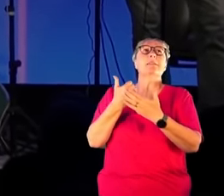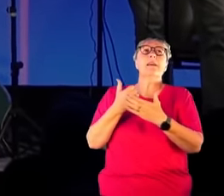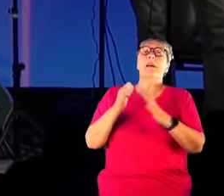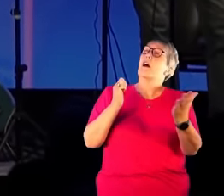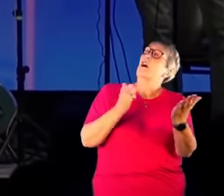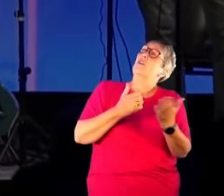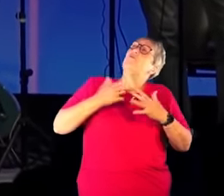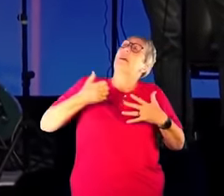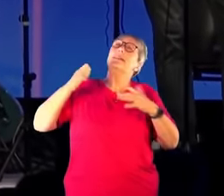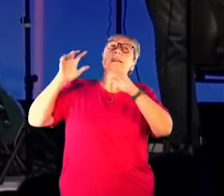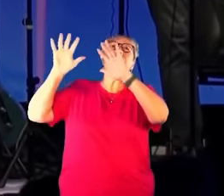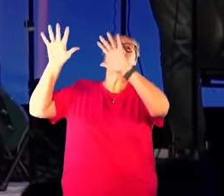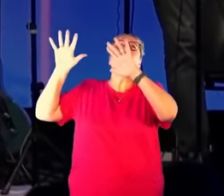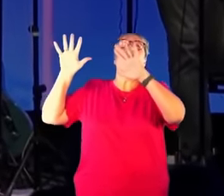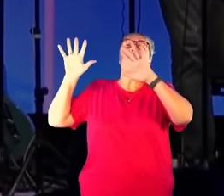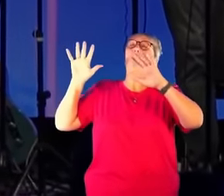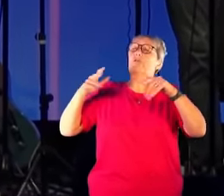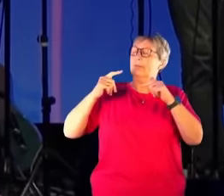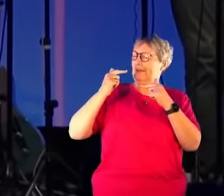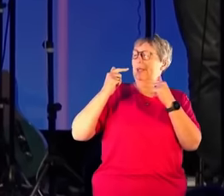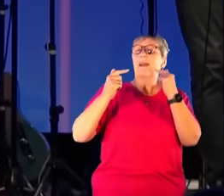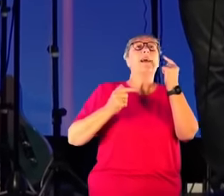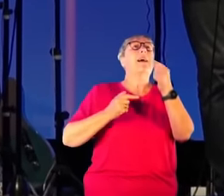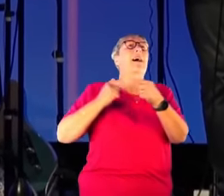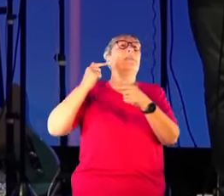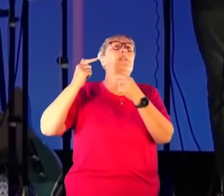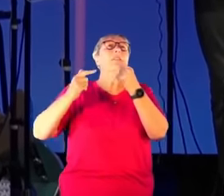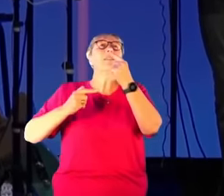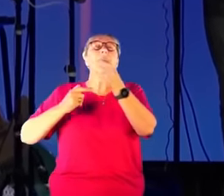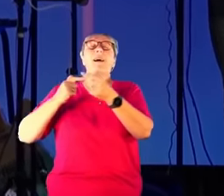grace, great in glory,